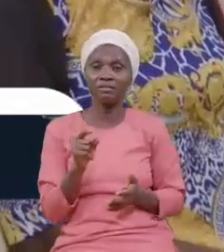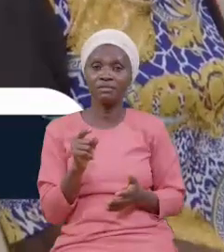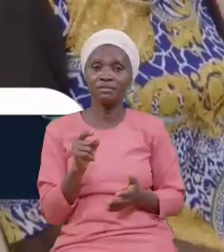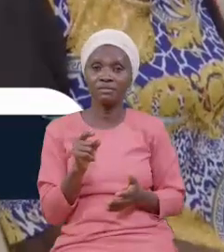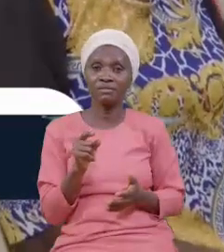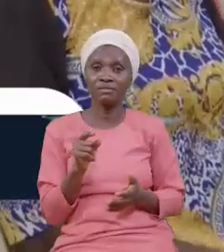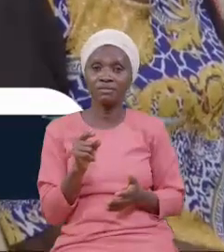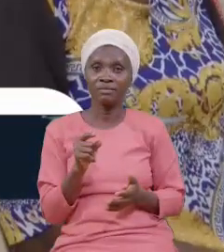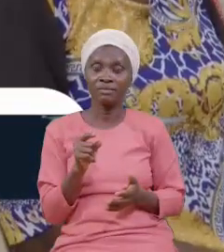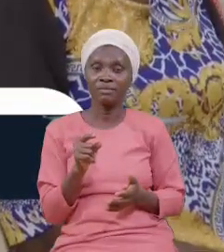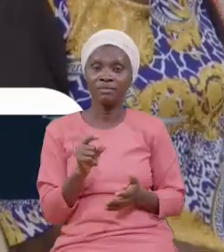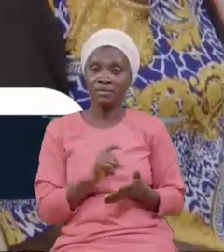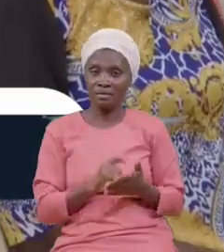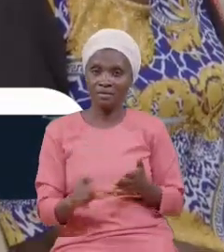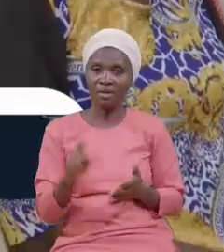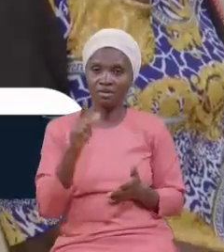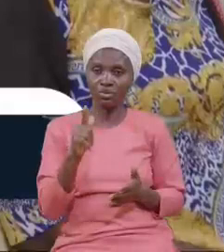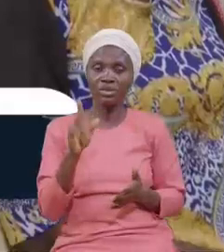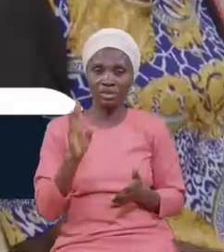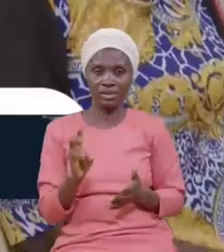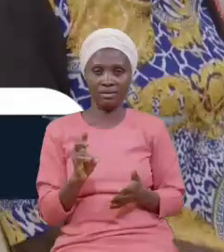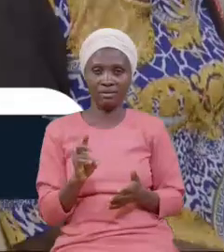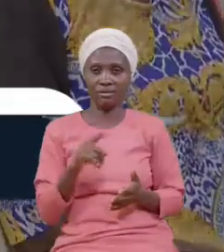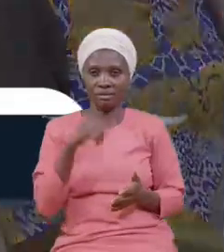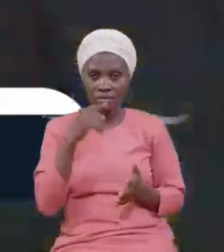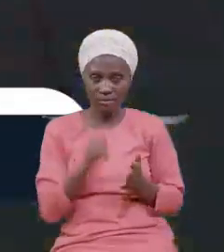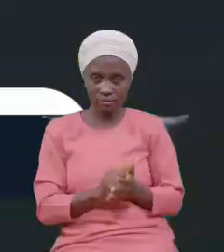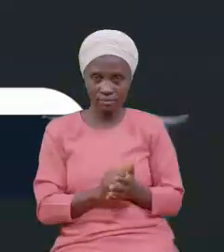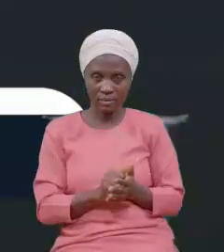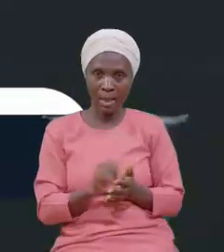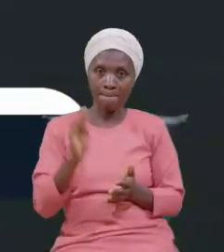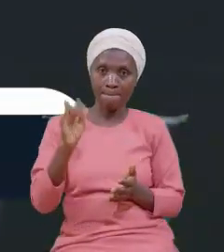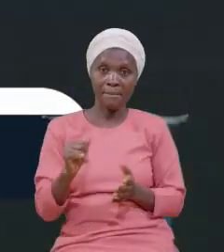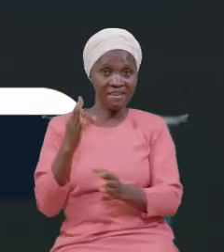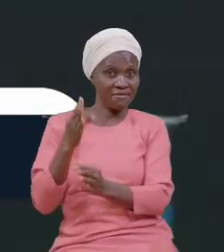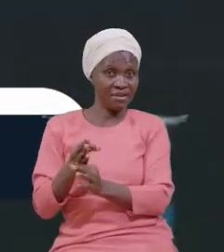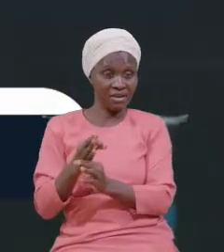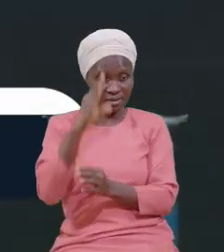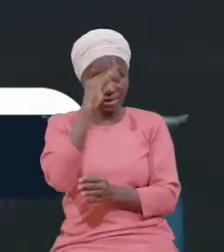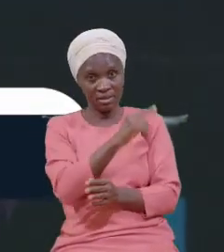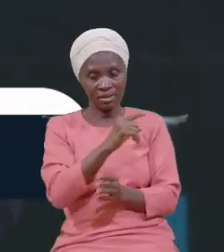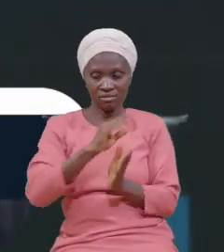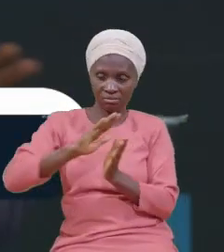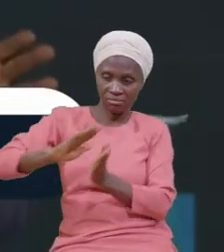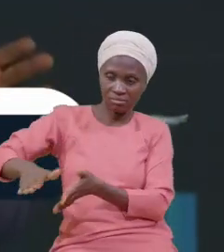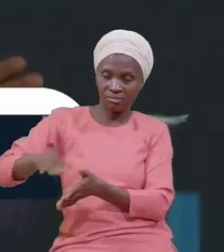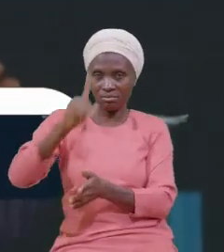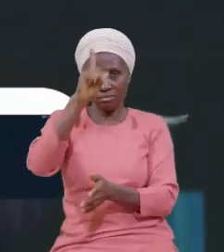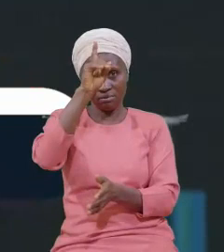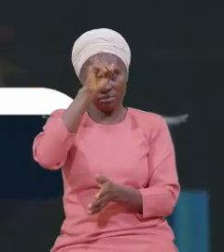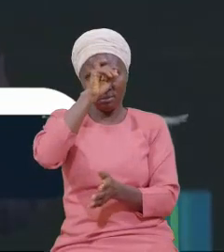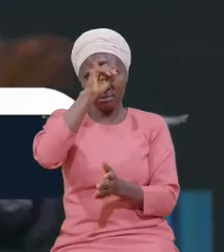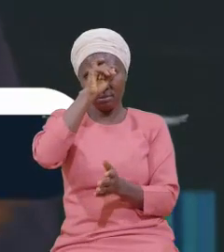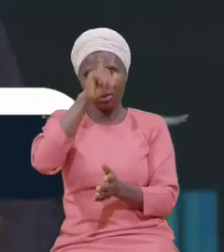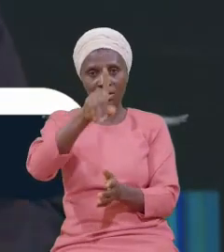verse 27. By faith, he forsook Egypt. By faith, he